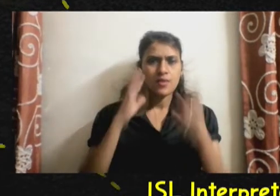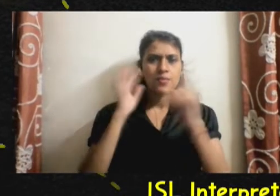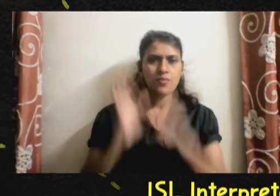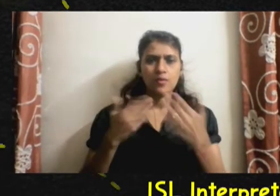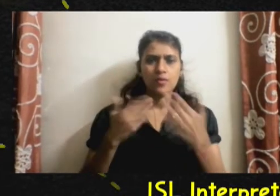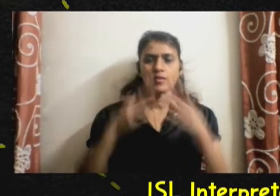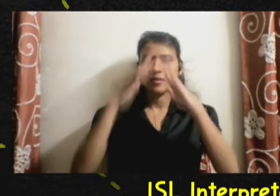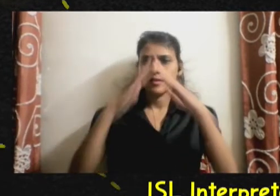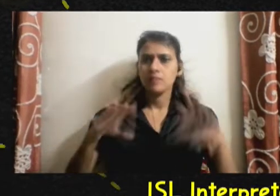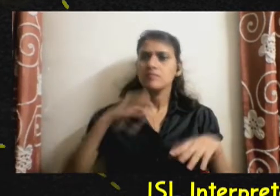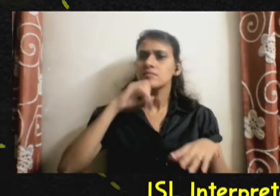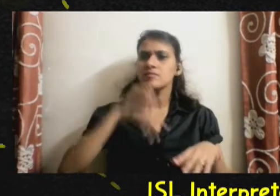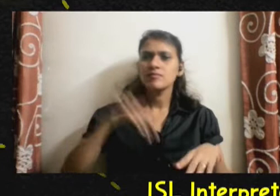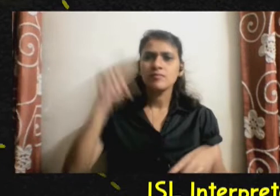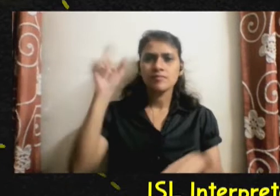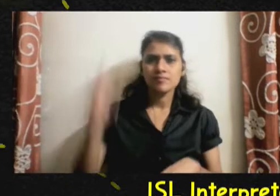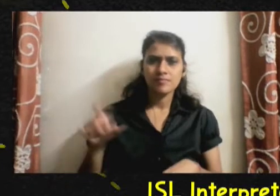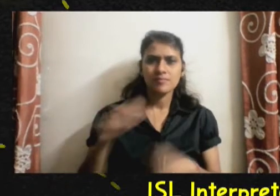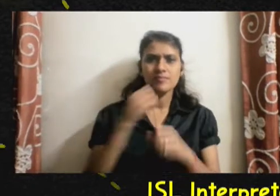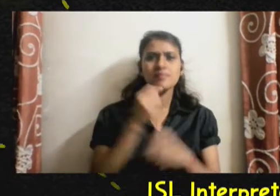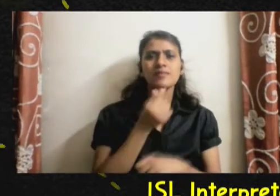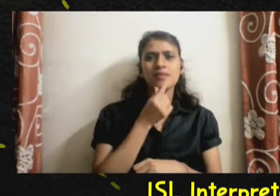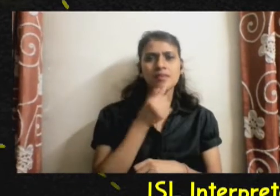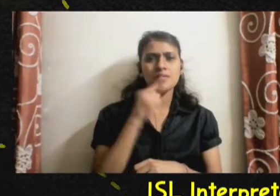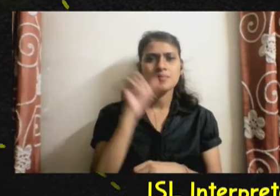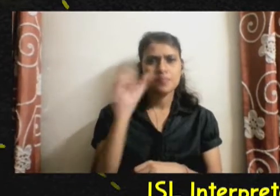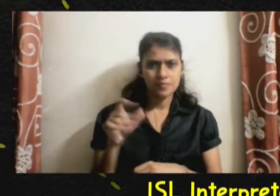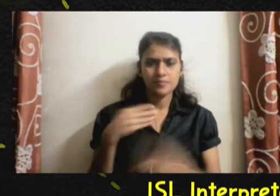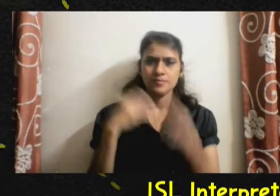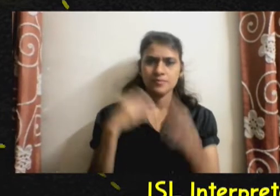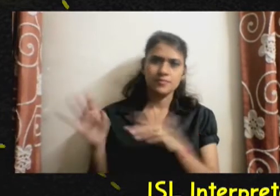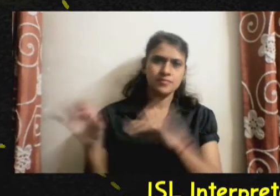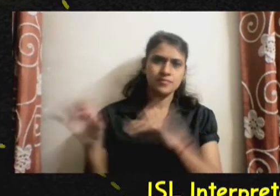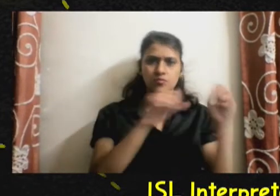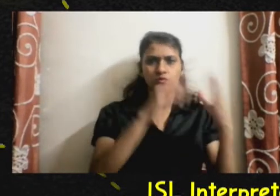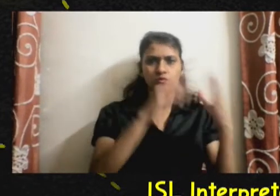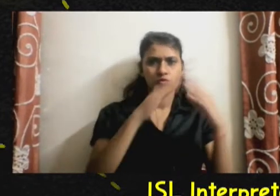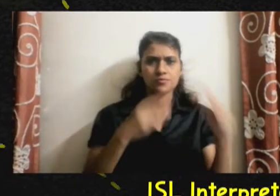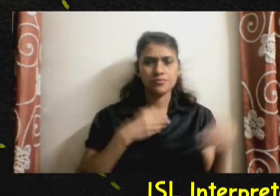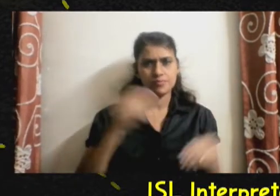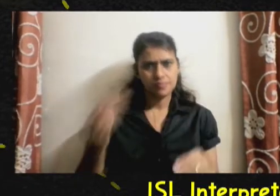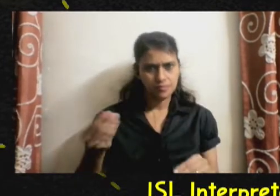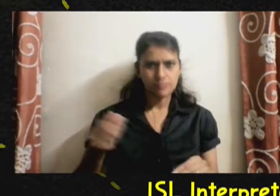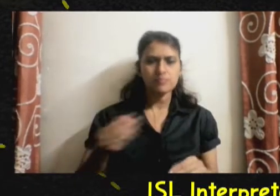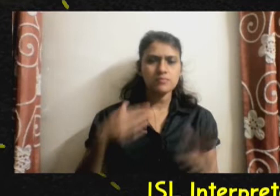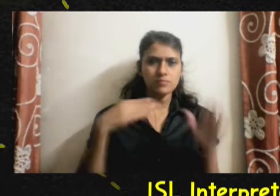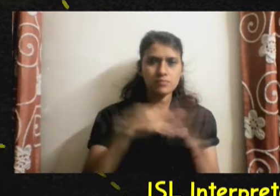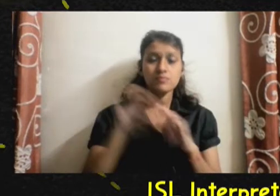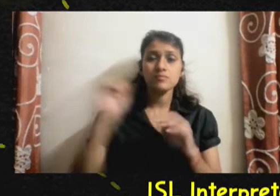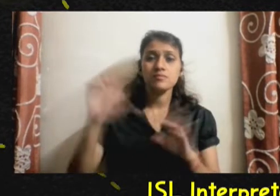young gay man, and from his family, shelter from his family, because his family is trying